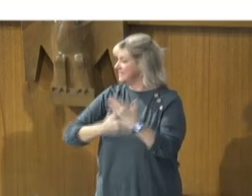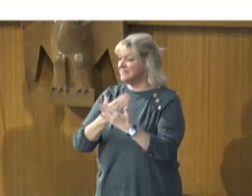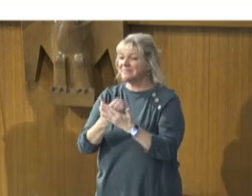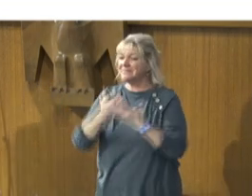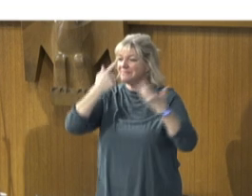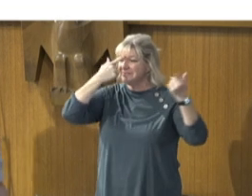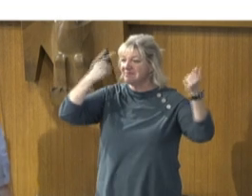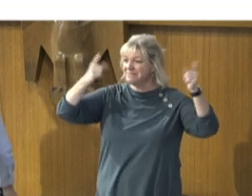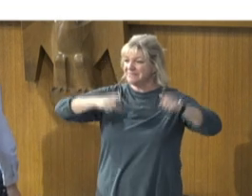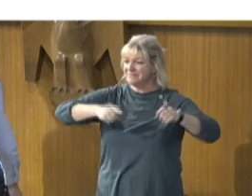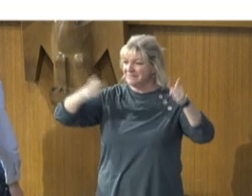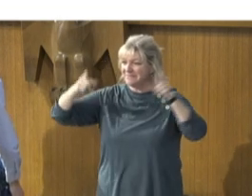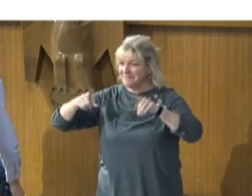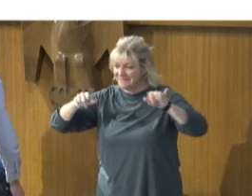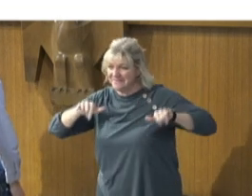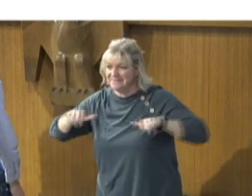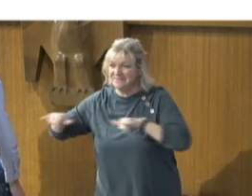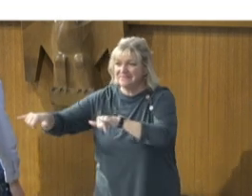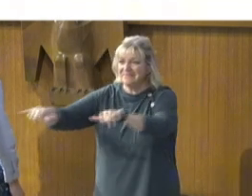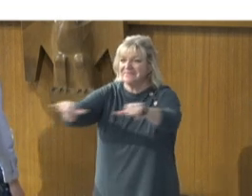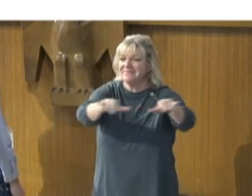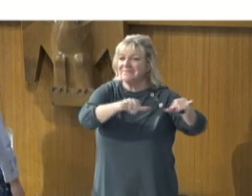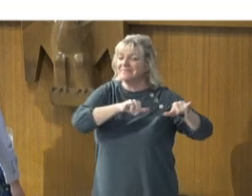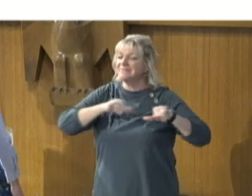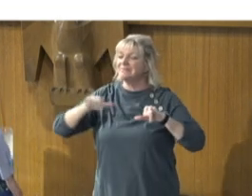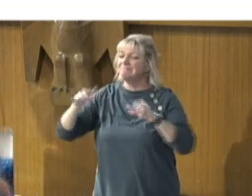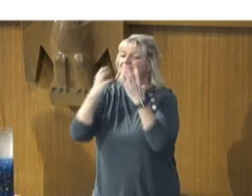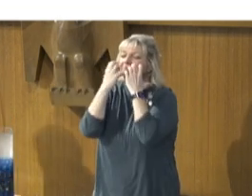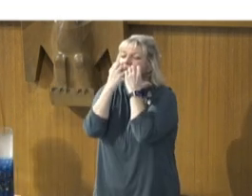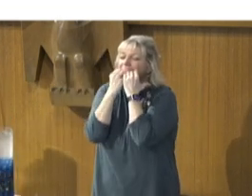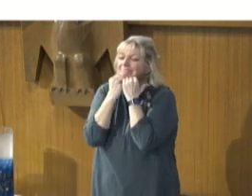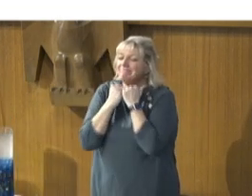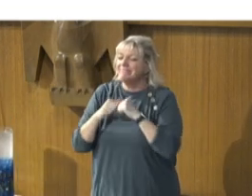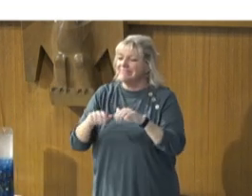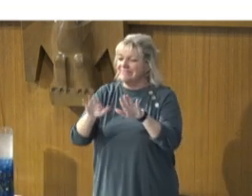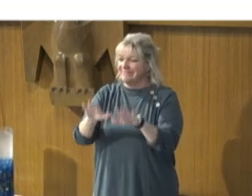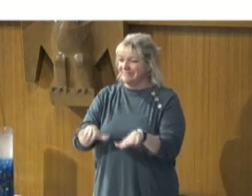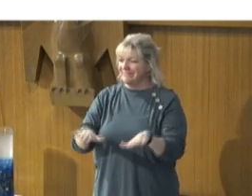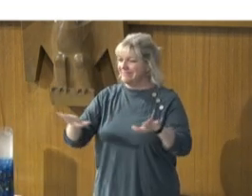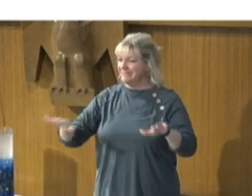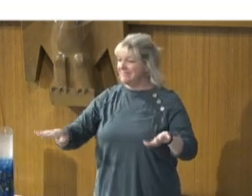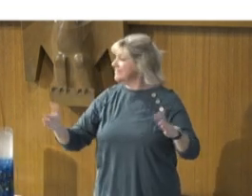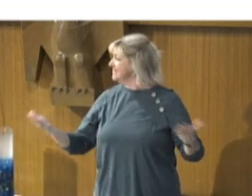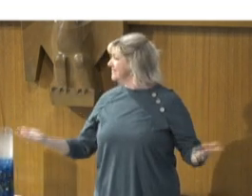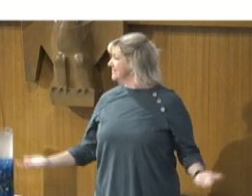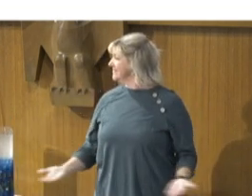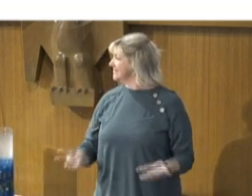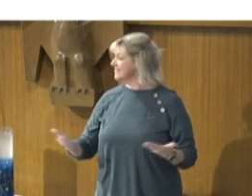Thank you.